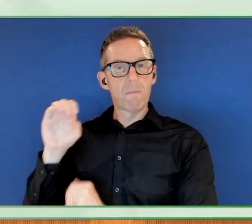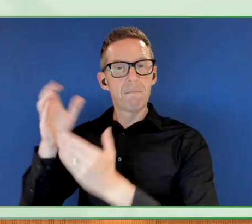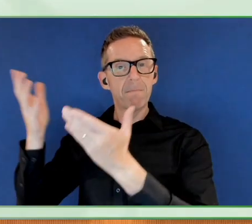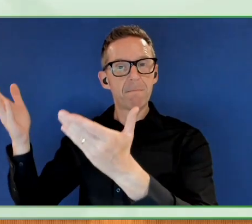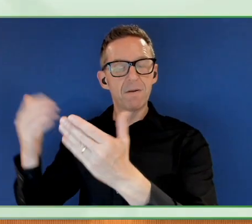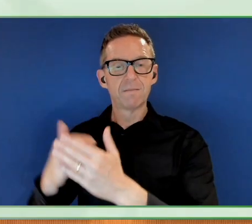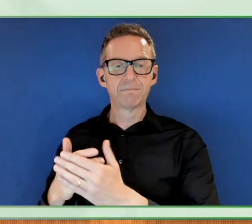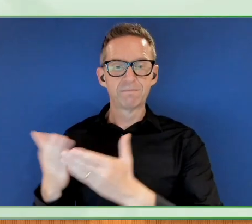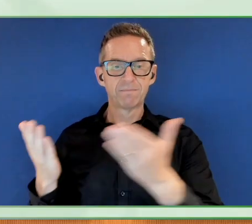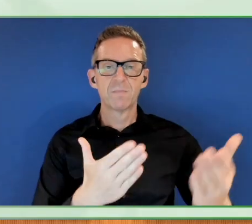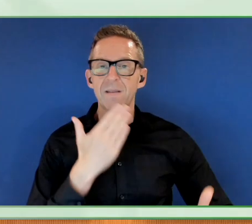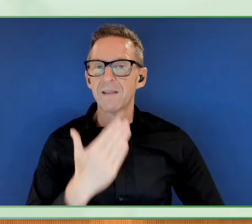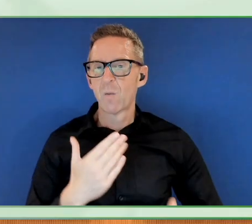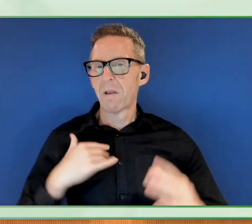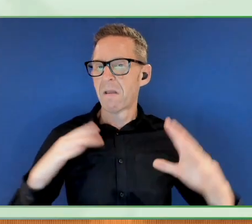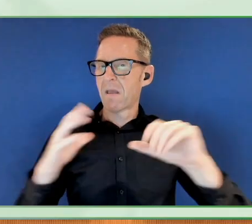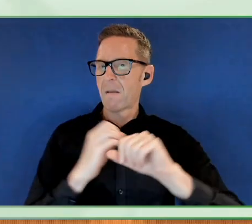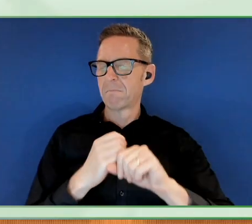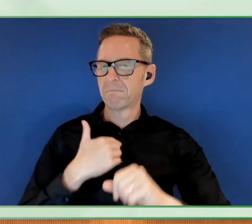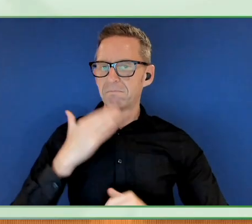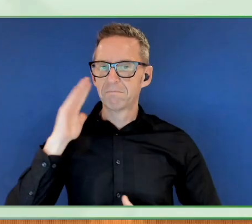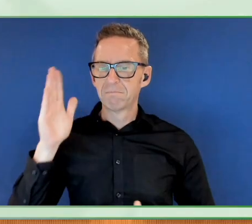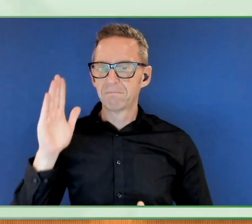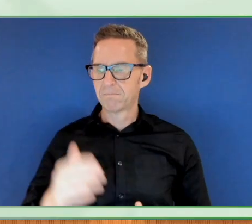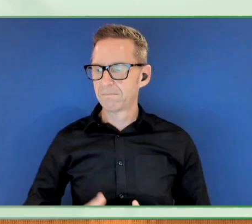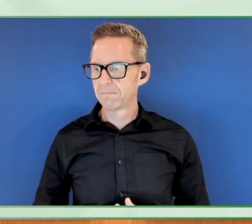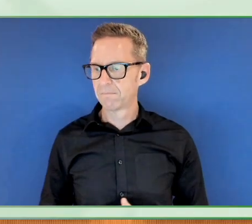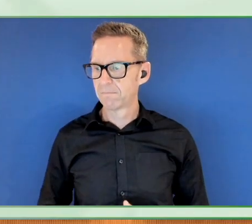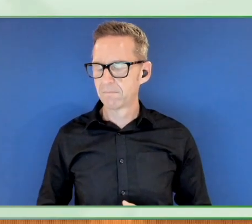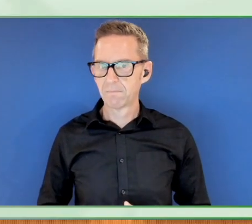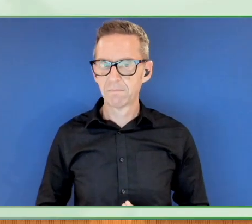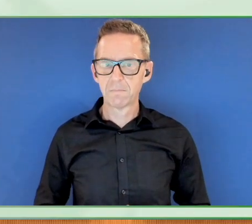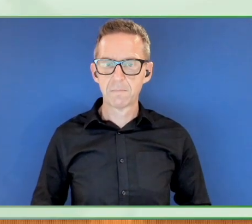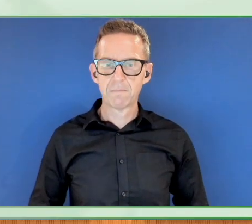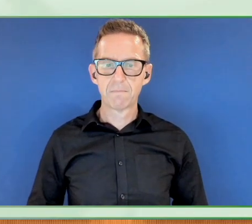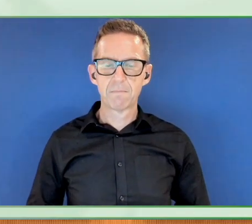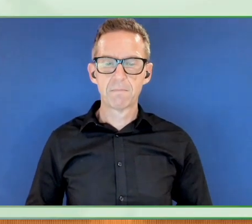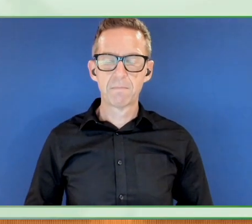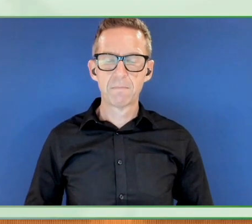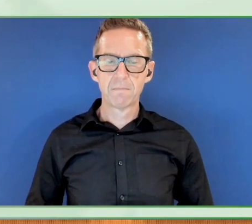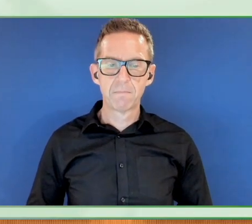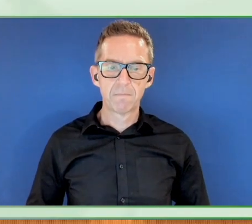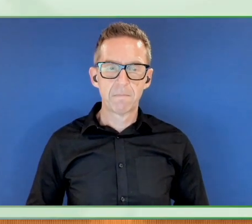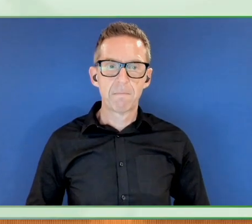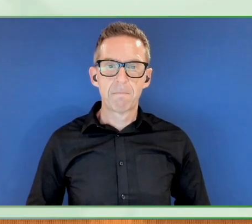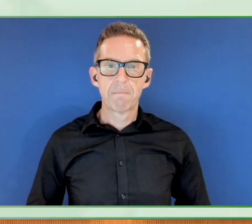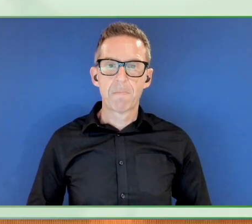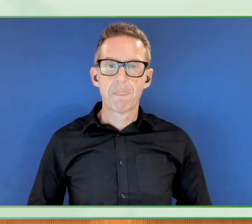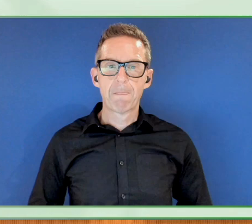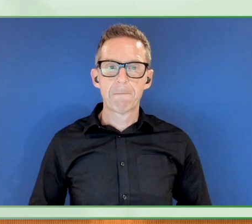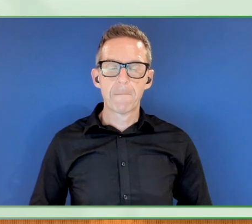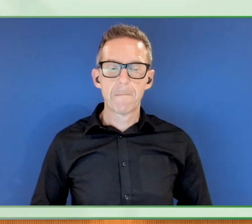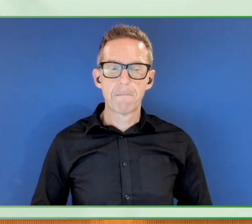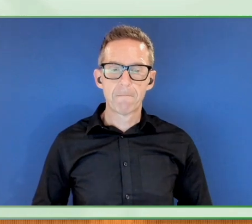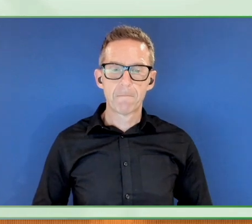you, Werner. You're correct. Our marketing department is already aware that. Yeah. I said you're correct.